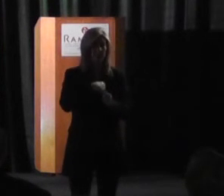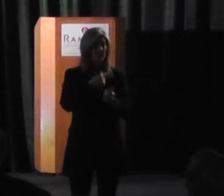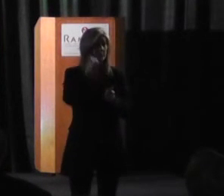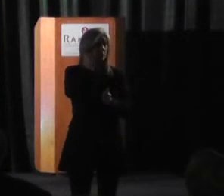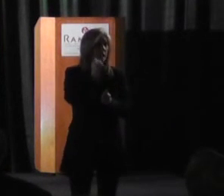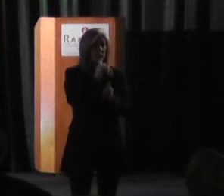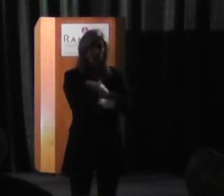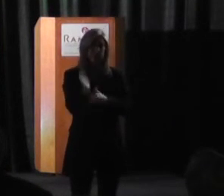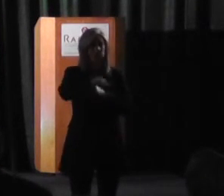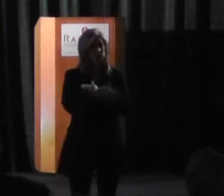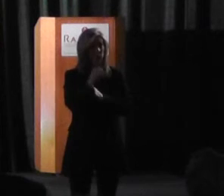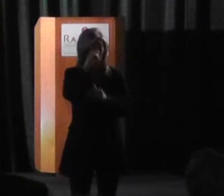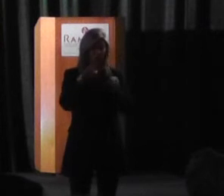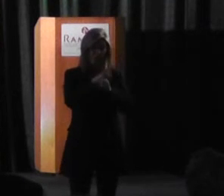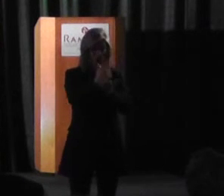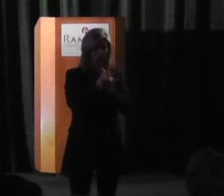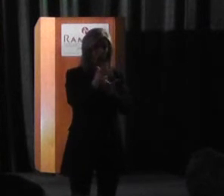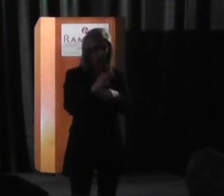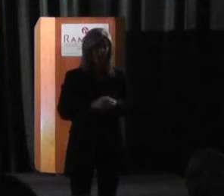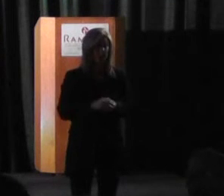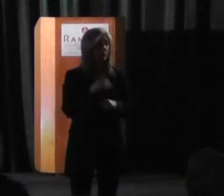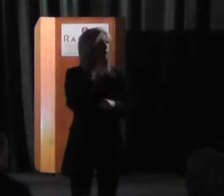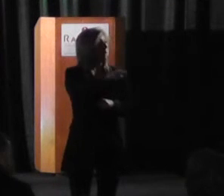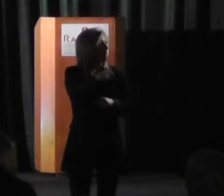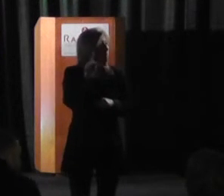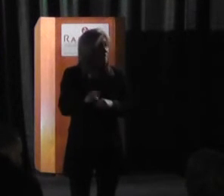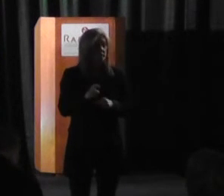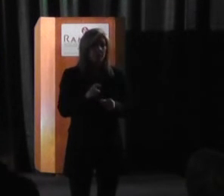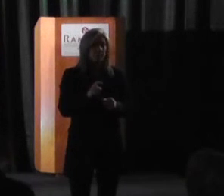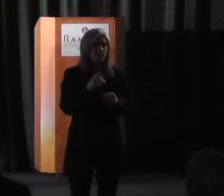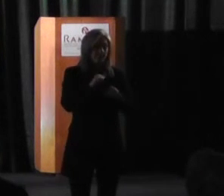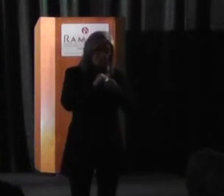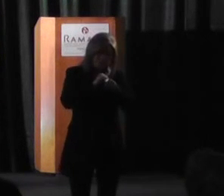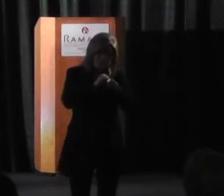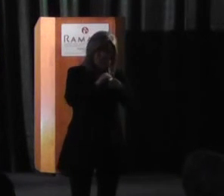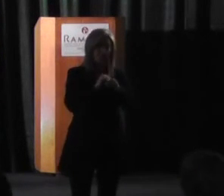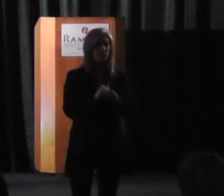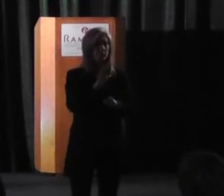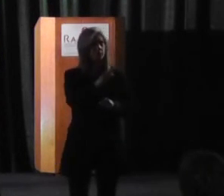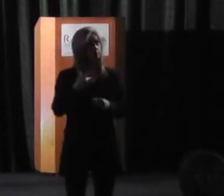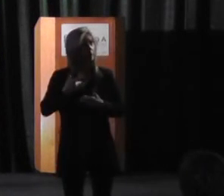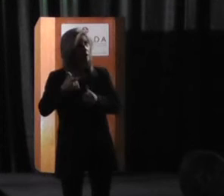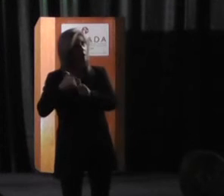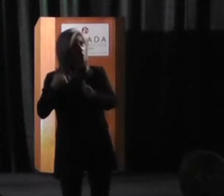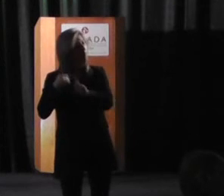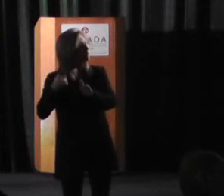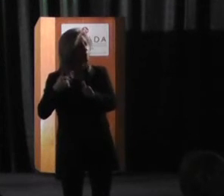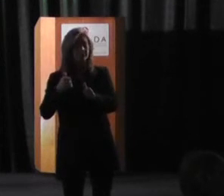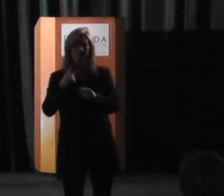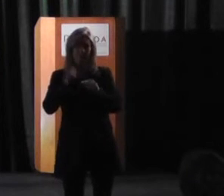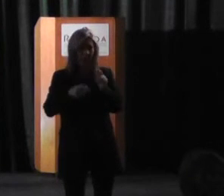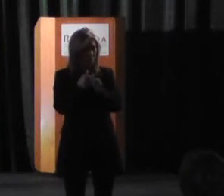that time, they practice their fluency skills, and they break their cycles of avoidance and build up their confidence in